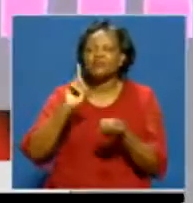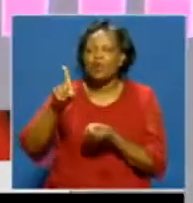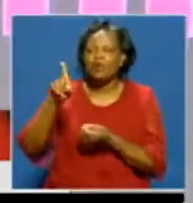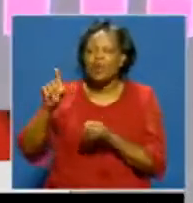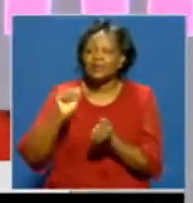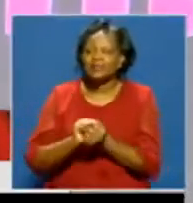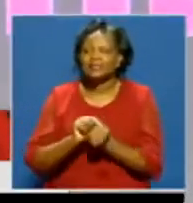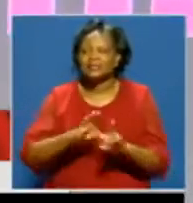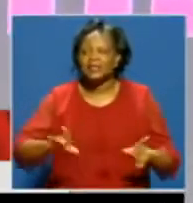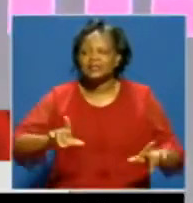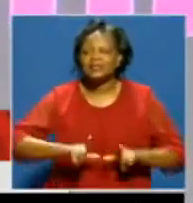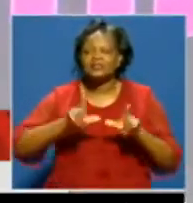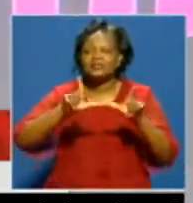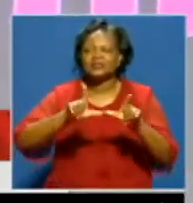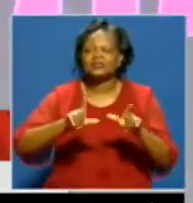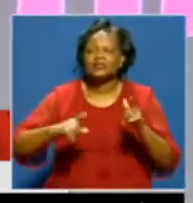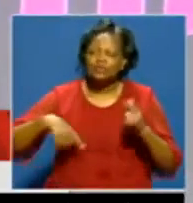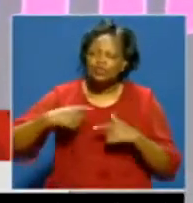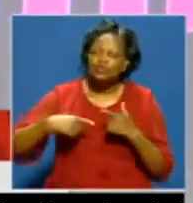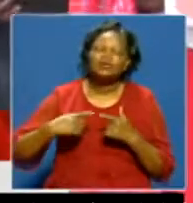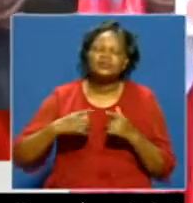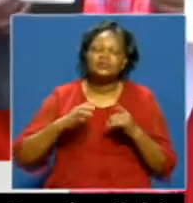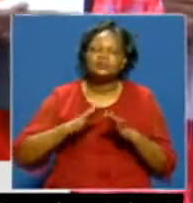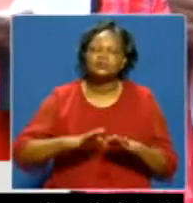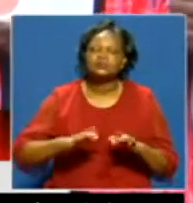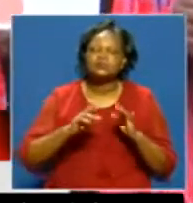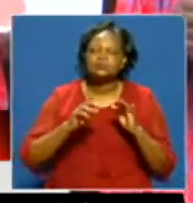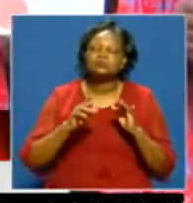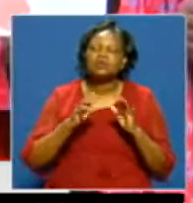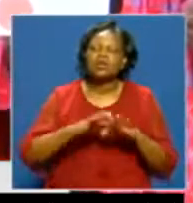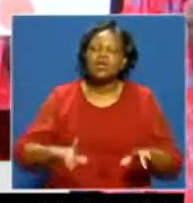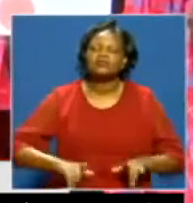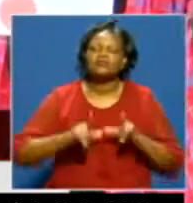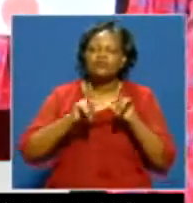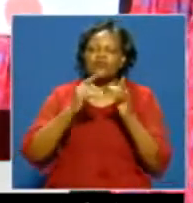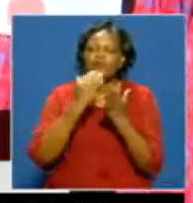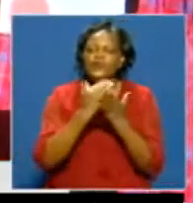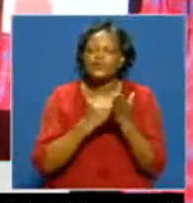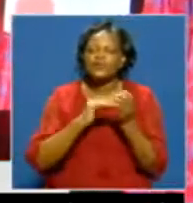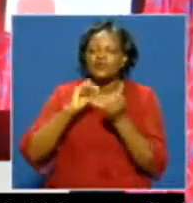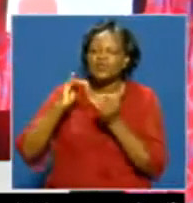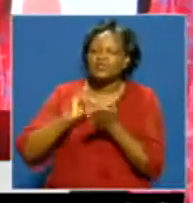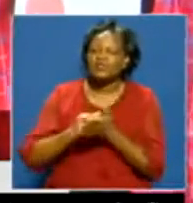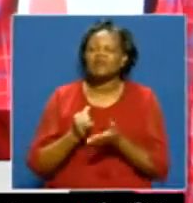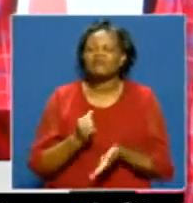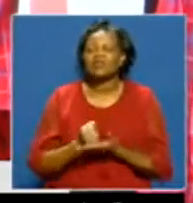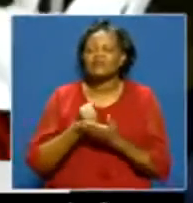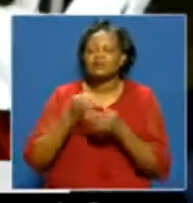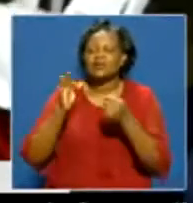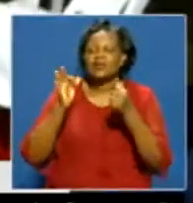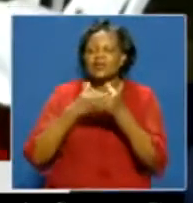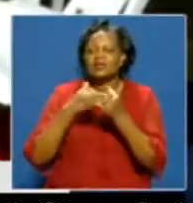deeds and on the ongoing title program in the county that has seen over 80,000 residents benefit.